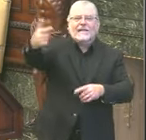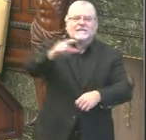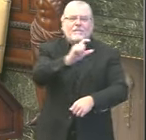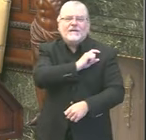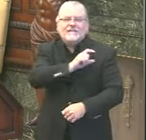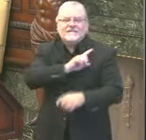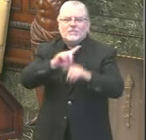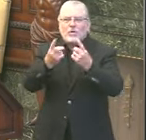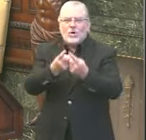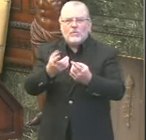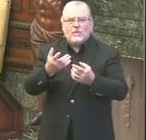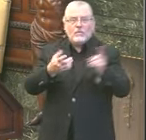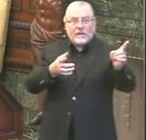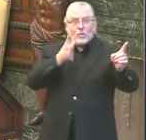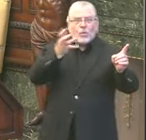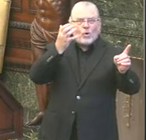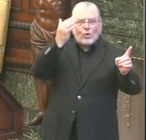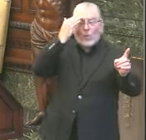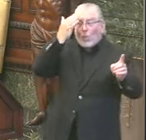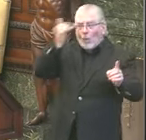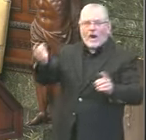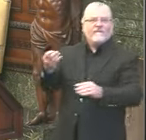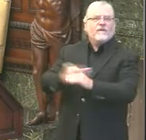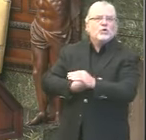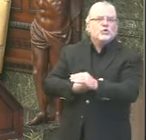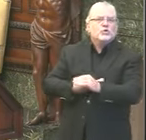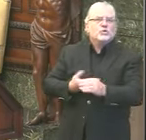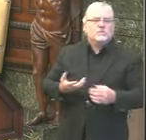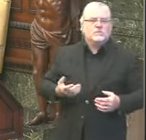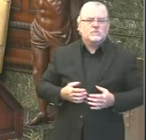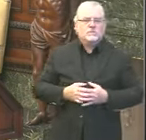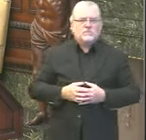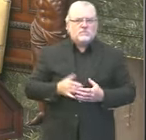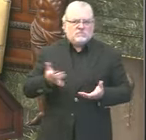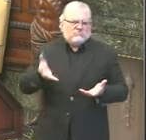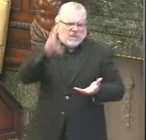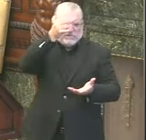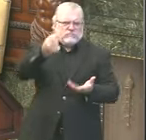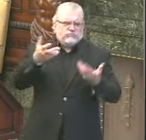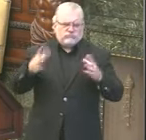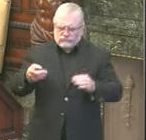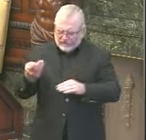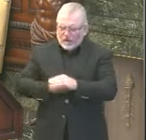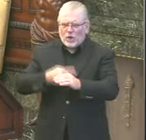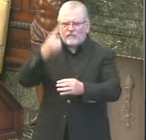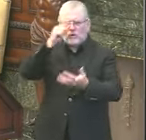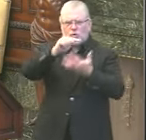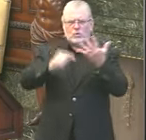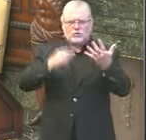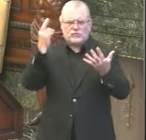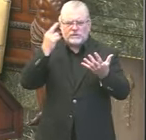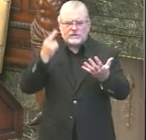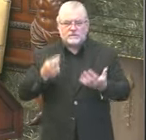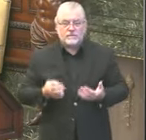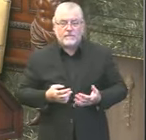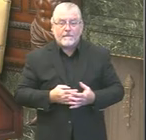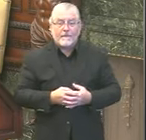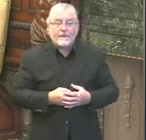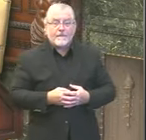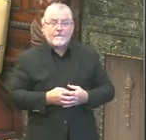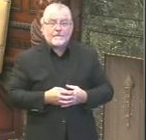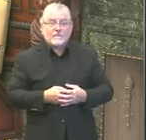former job. I think that's pretty common sense. Do you track that here now in Philly? I don't know. Brian, do you know if we